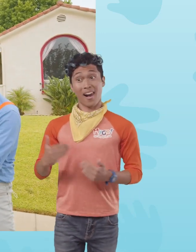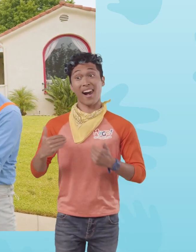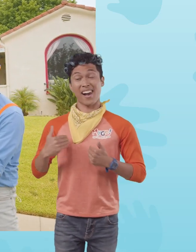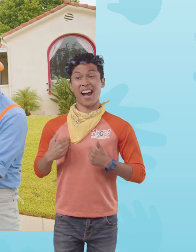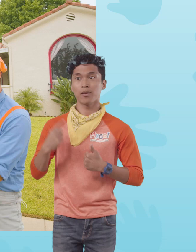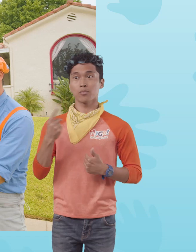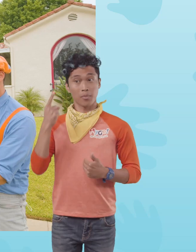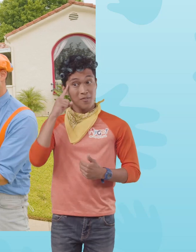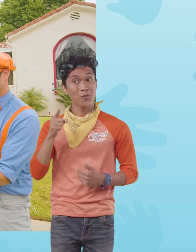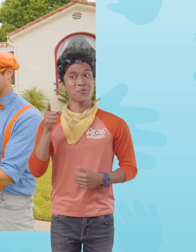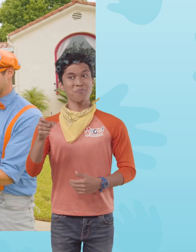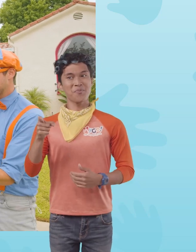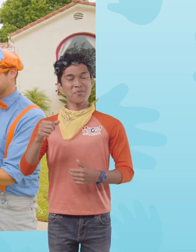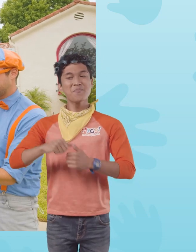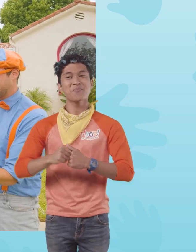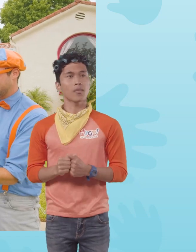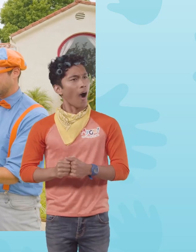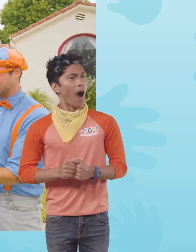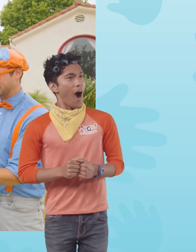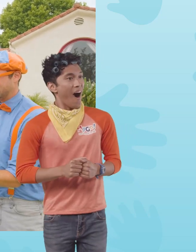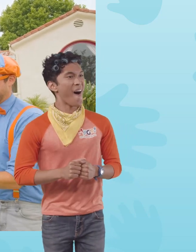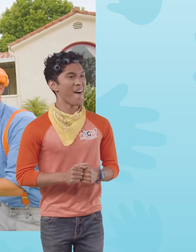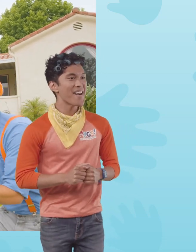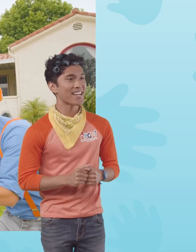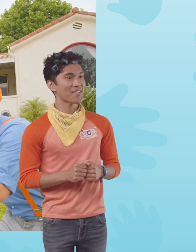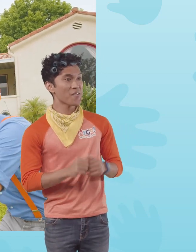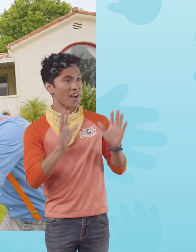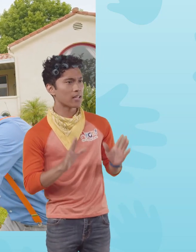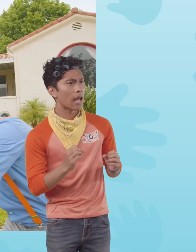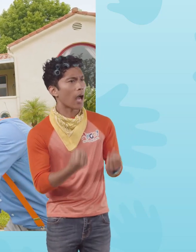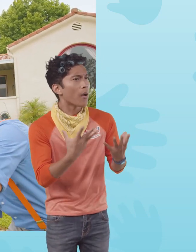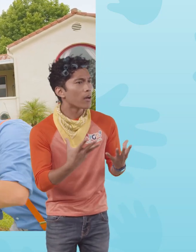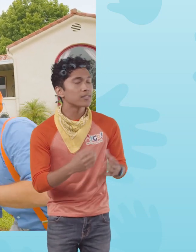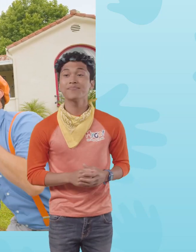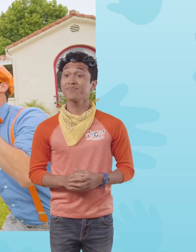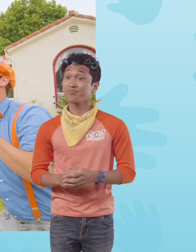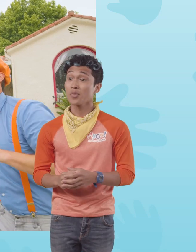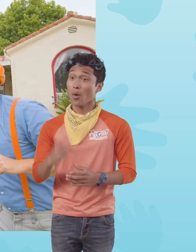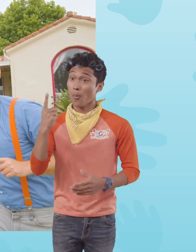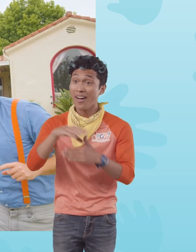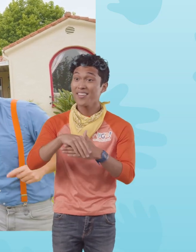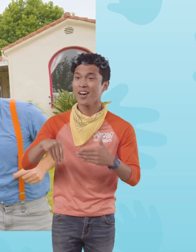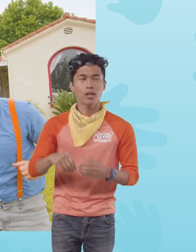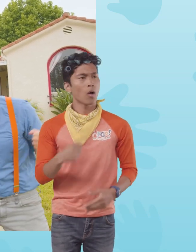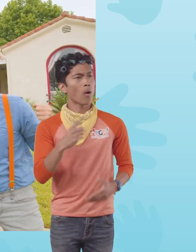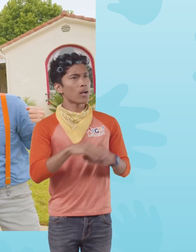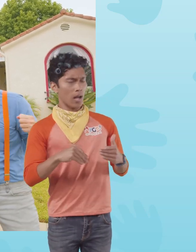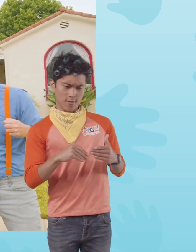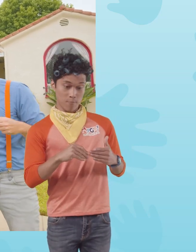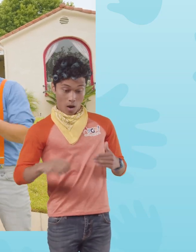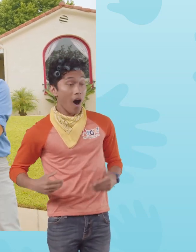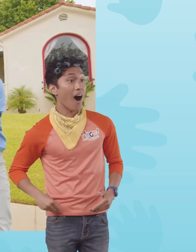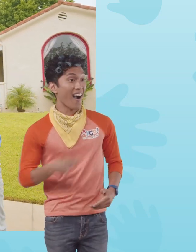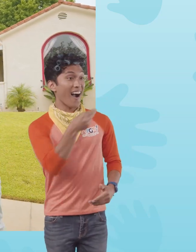Well, it looks like I might have something just for you. Oh, fantastic. Here. How much is it? It is $1. $1?